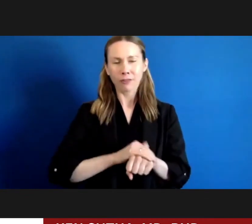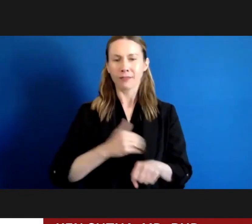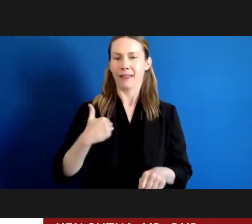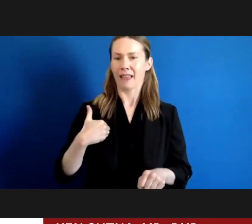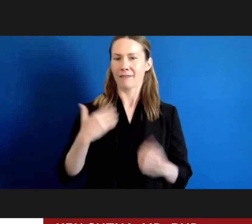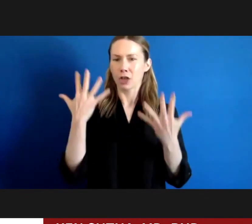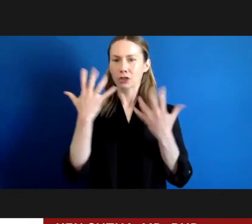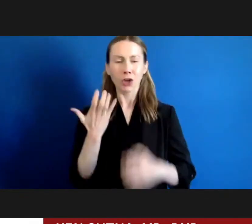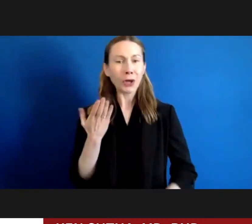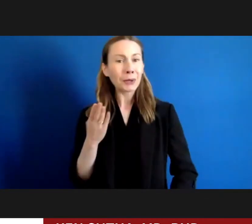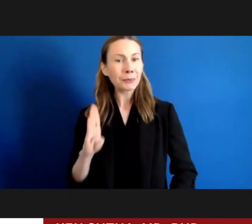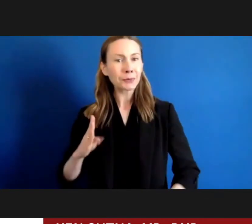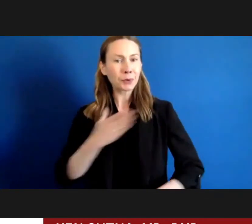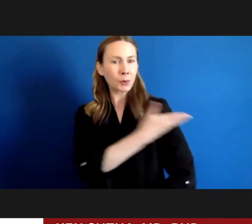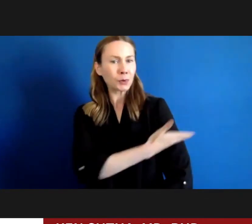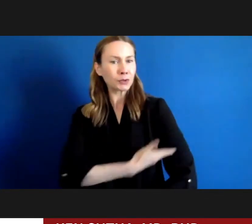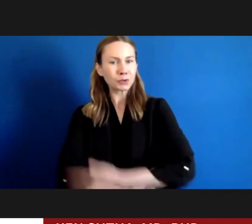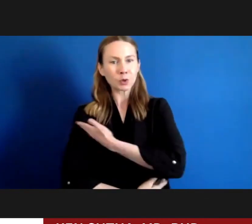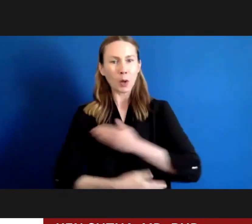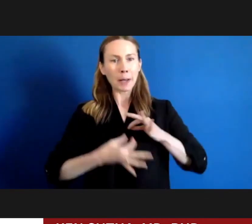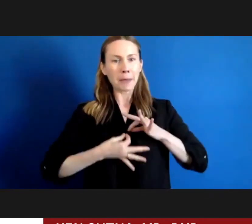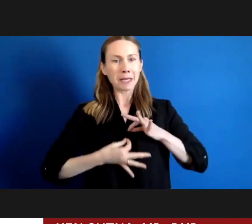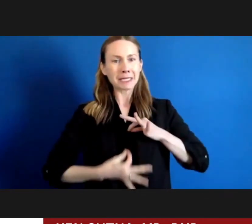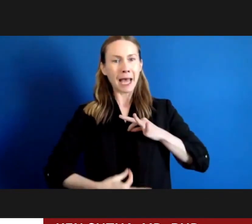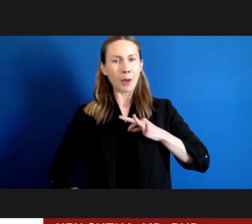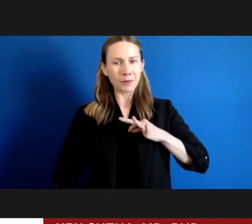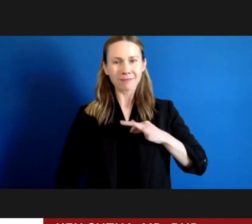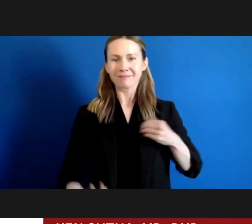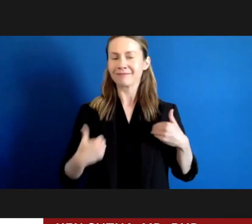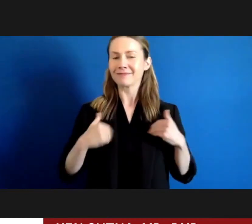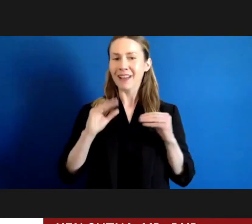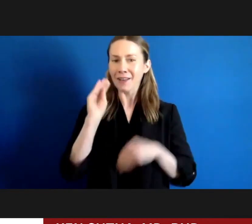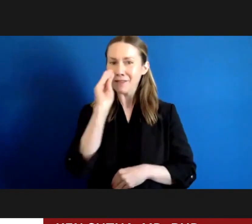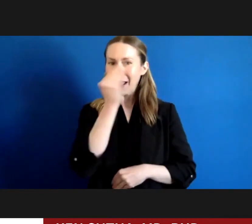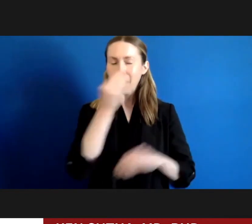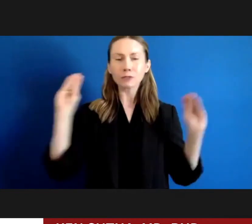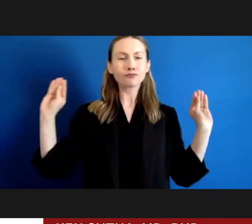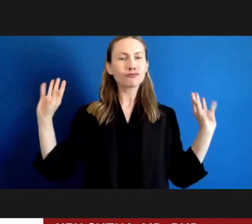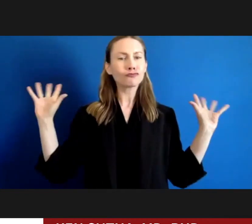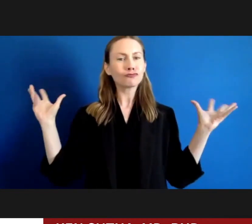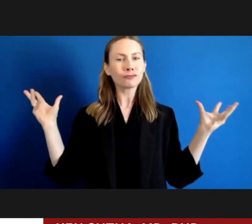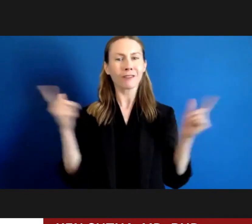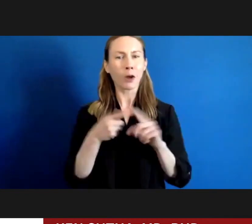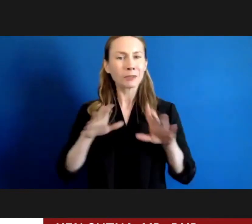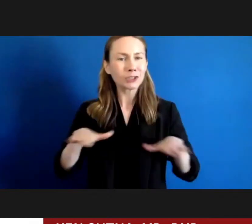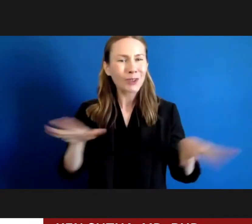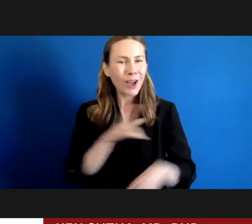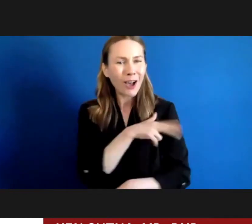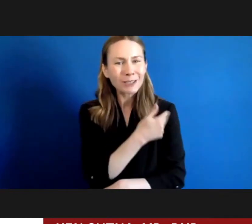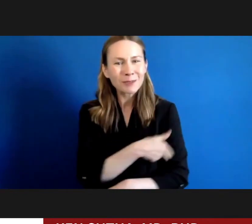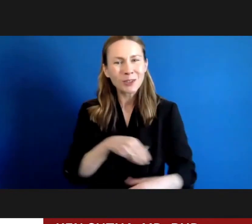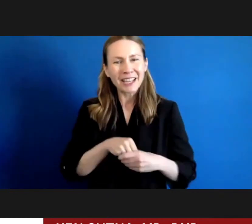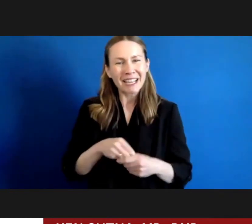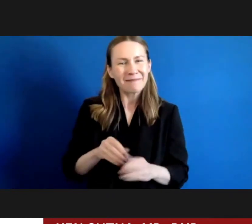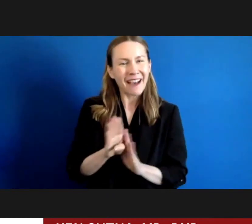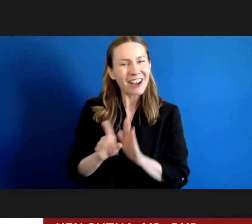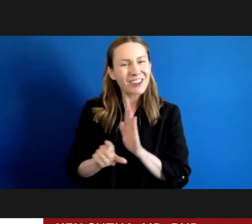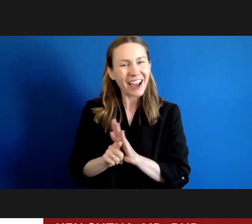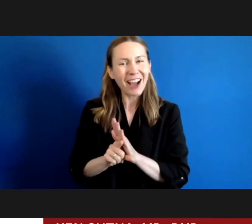dark blue short sleeve button down. I have flowers from the Lucile Packard Children's Hospital courtyard in my